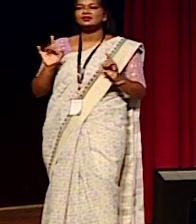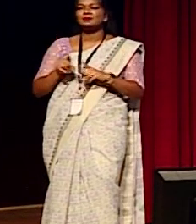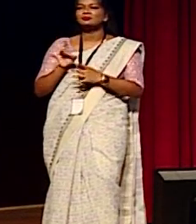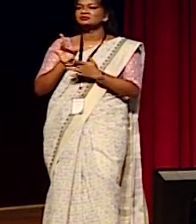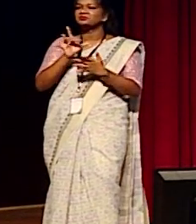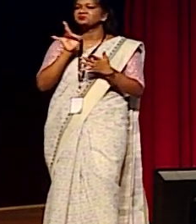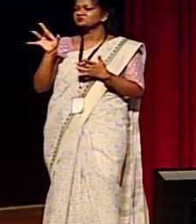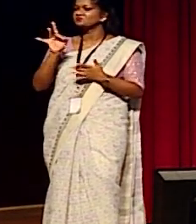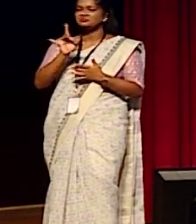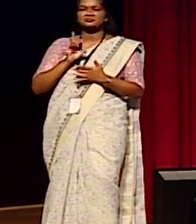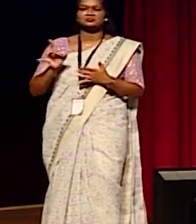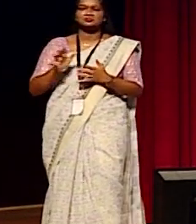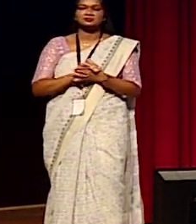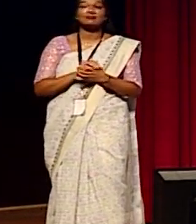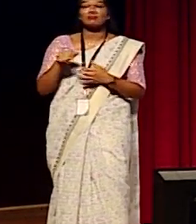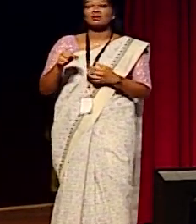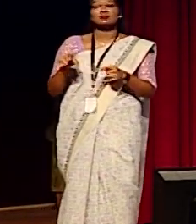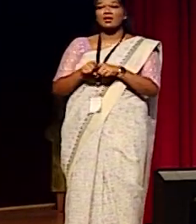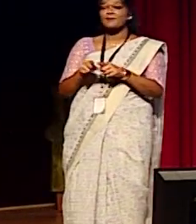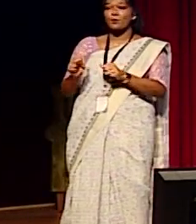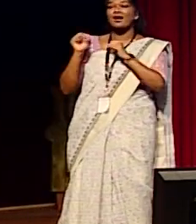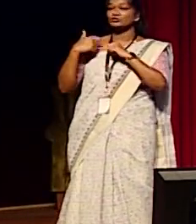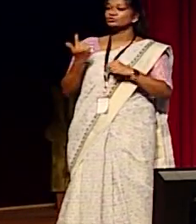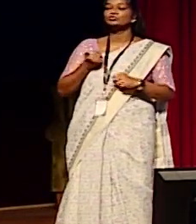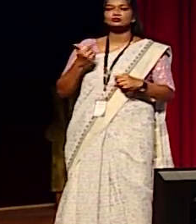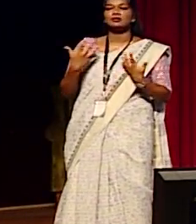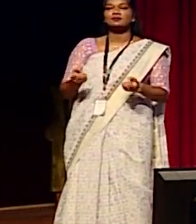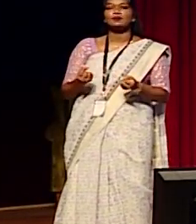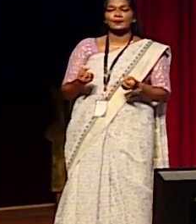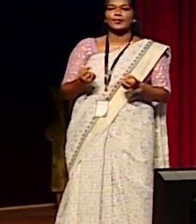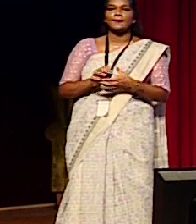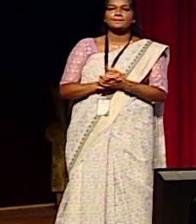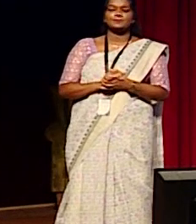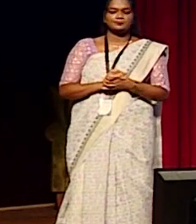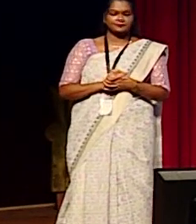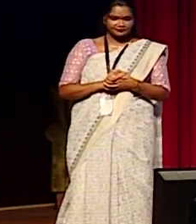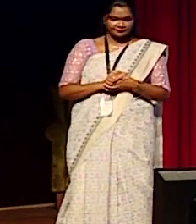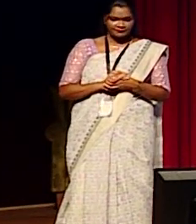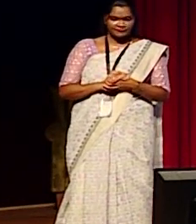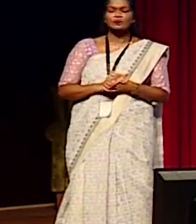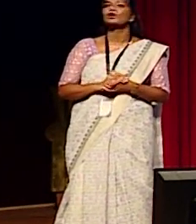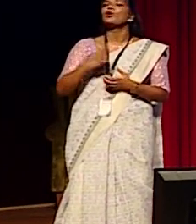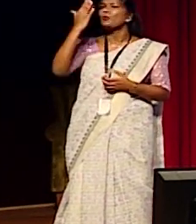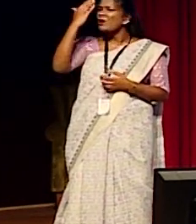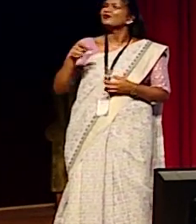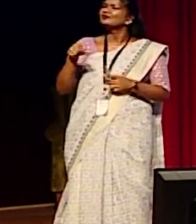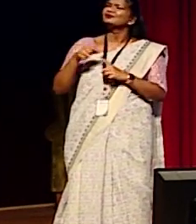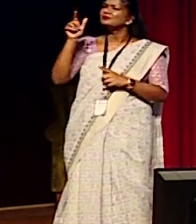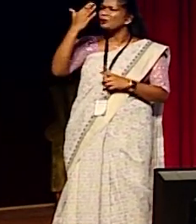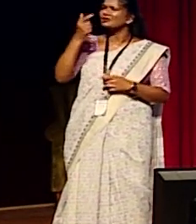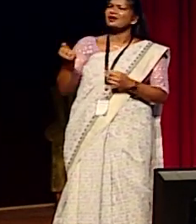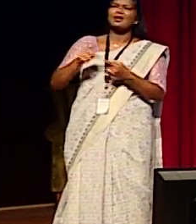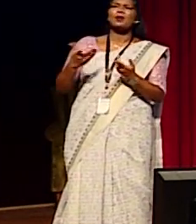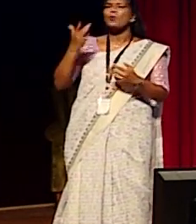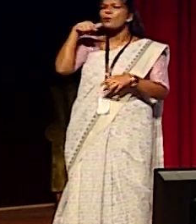limbs and went back to using their crutches and sticks. So why was it that